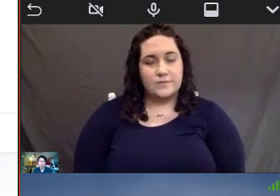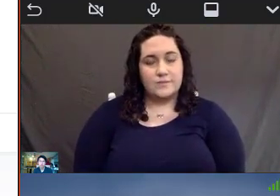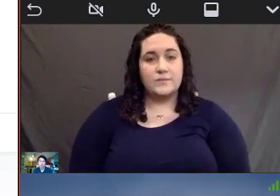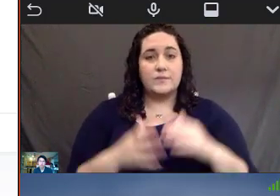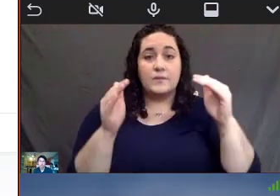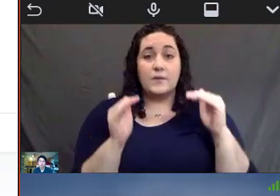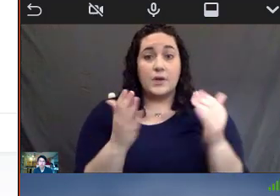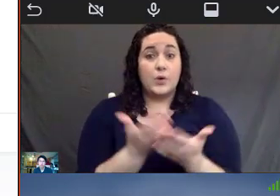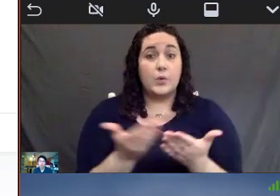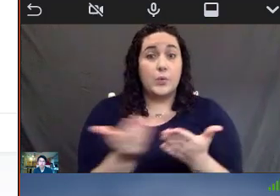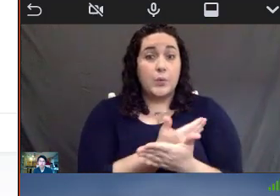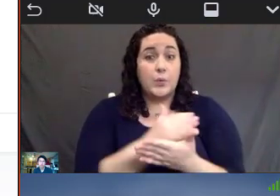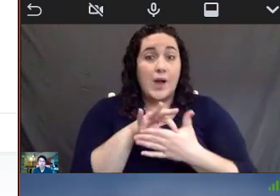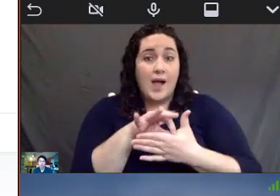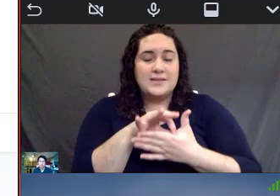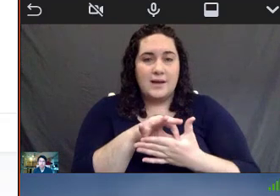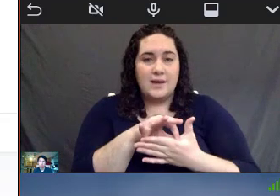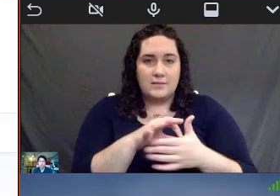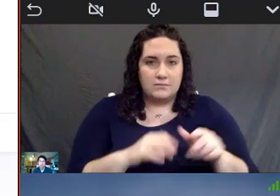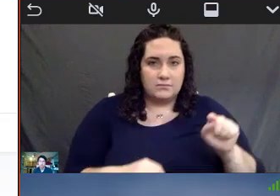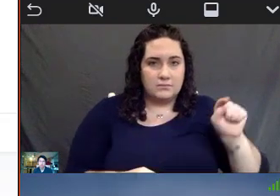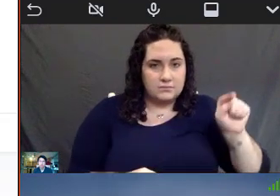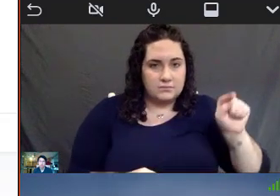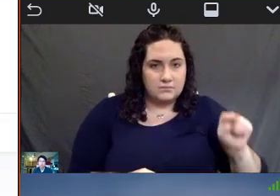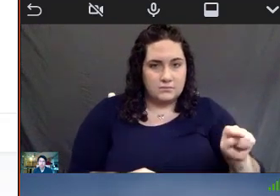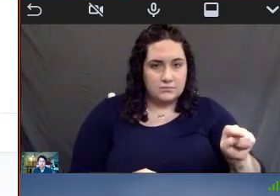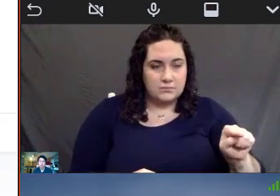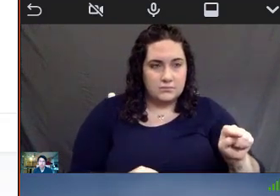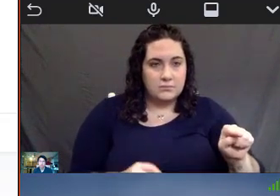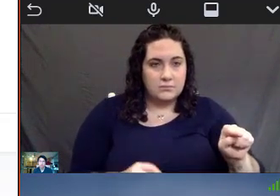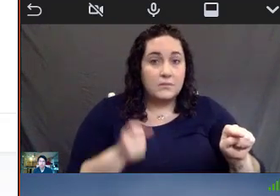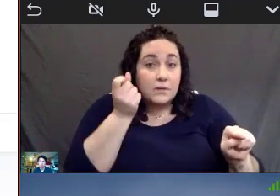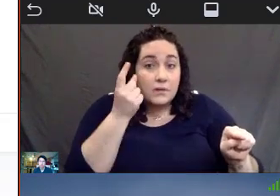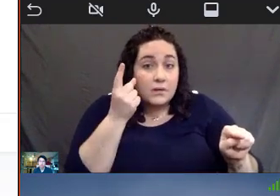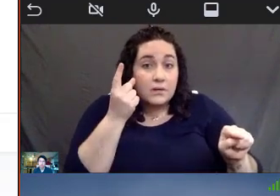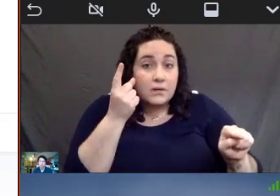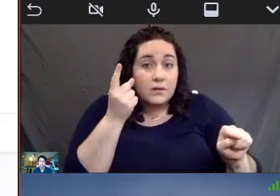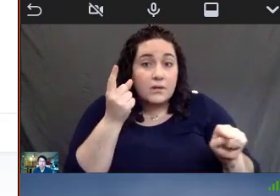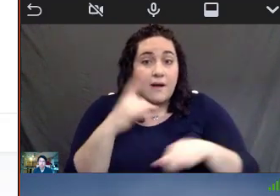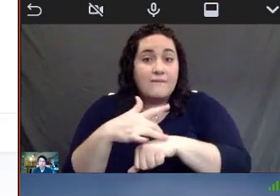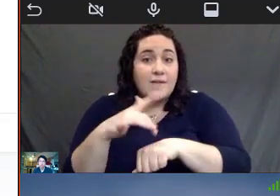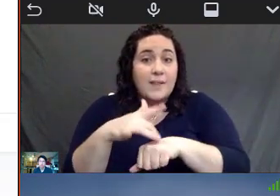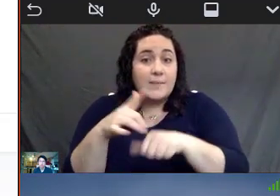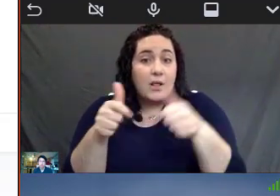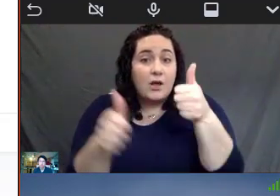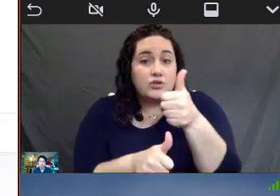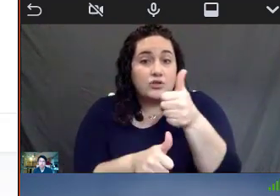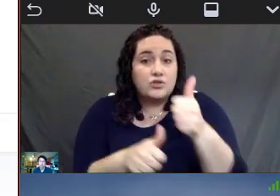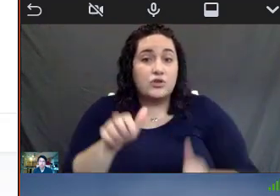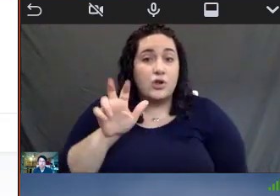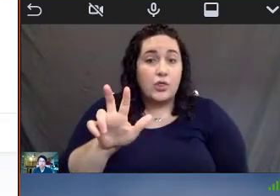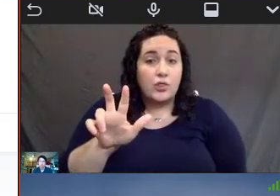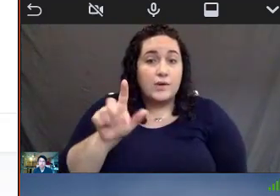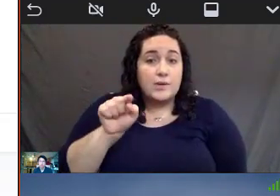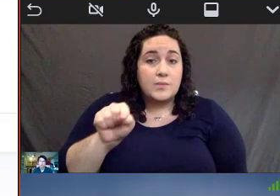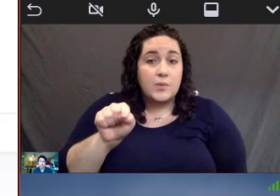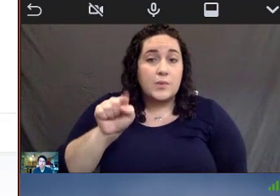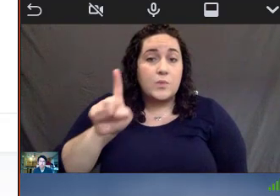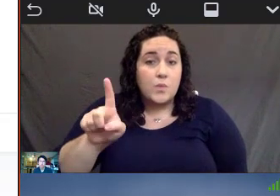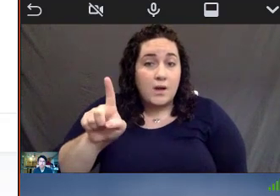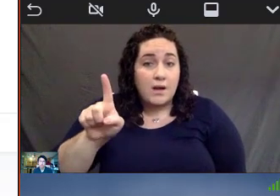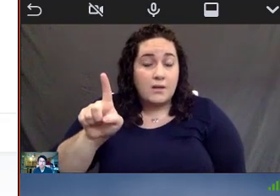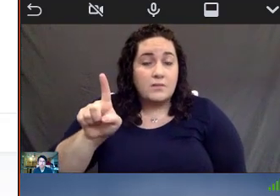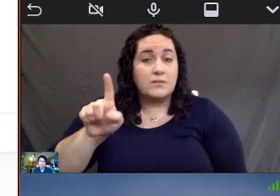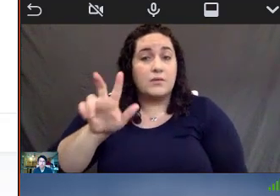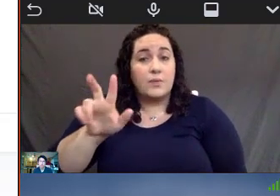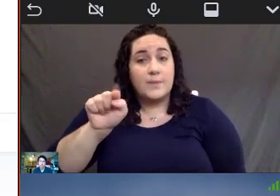you'll click on content. This is only available in 3.1, 2, and 3, so in the new material that we're covering. So if you